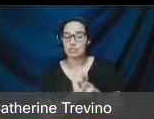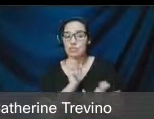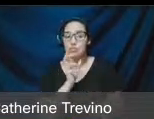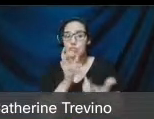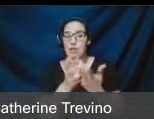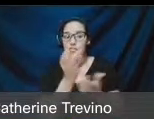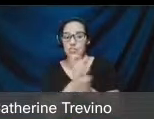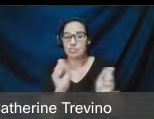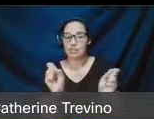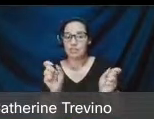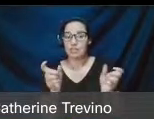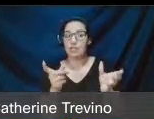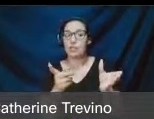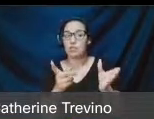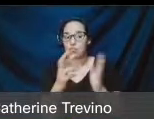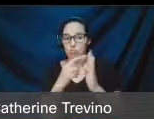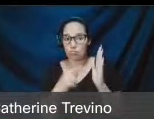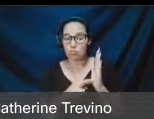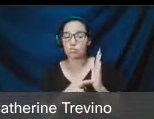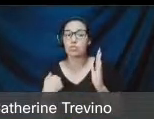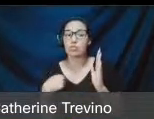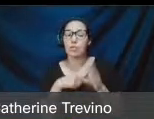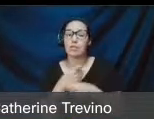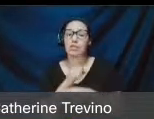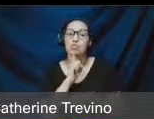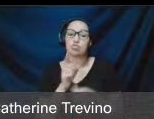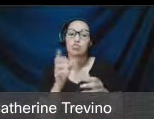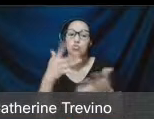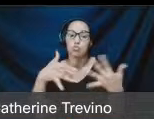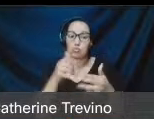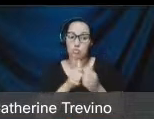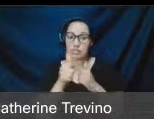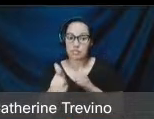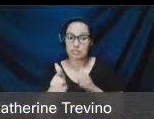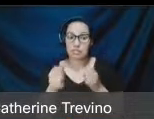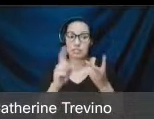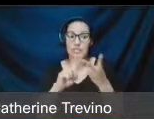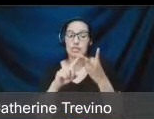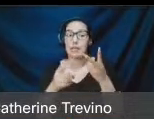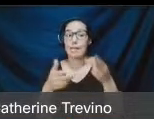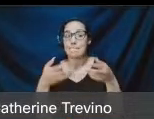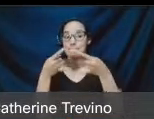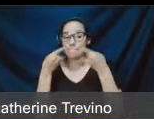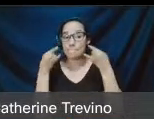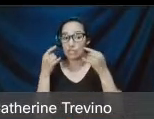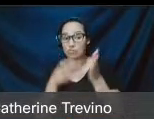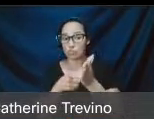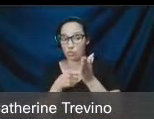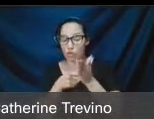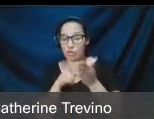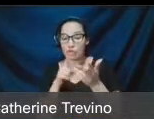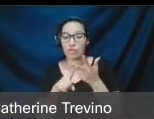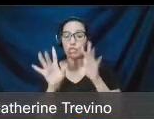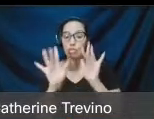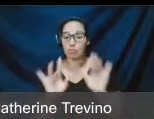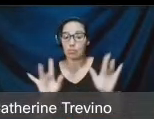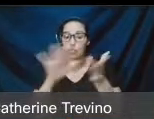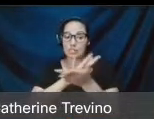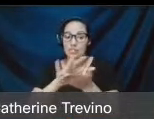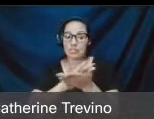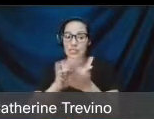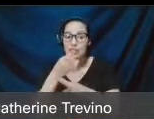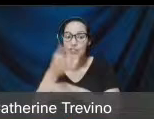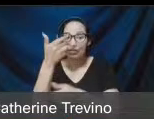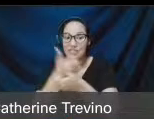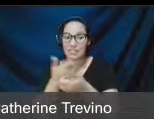guidelines. We're making sure there's social distancing, our masks required. Computers sterilized after each